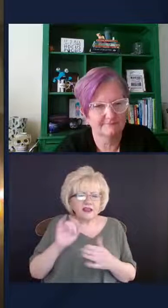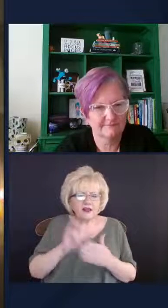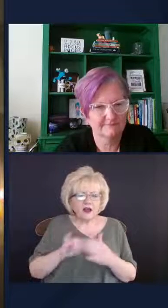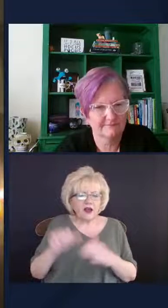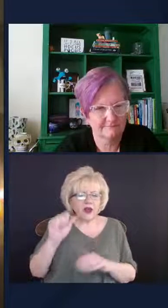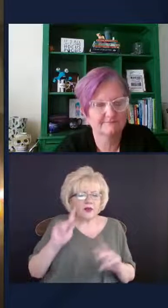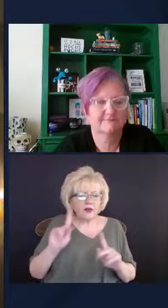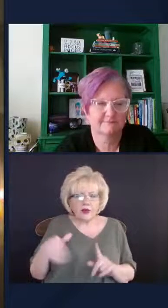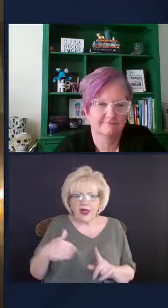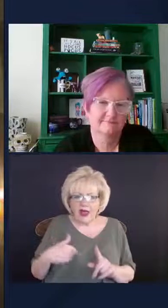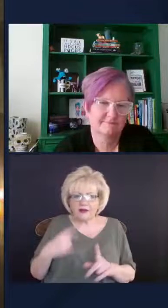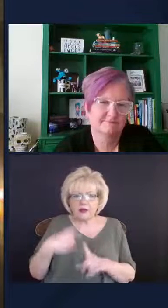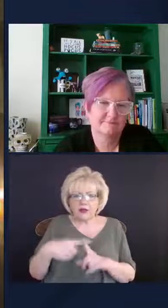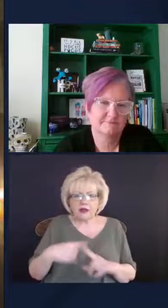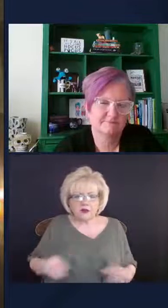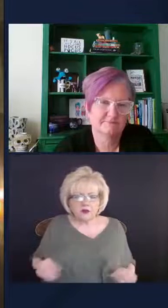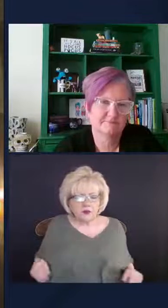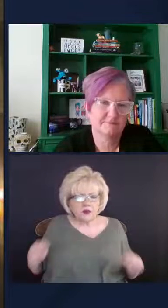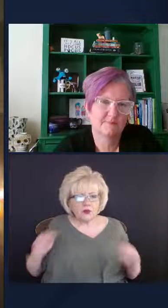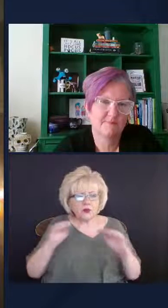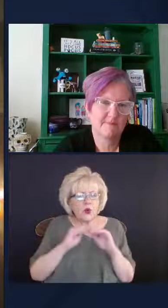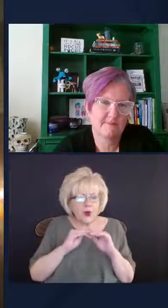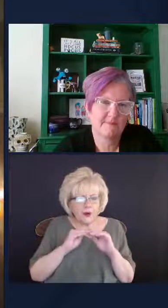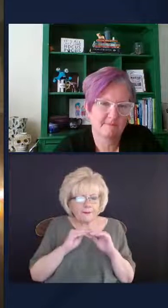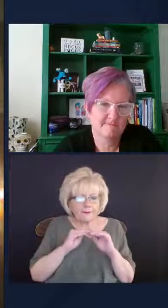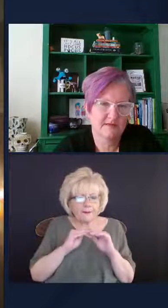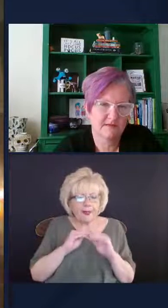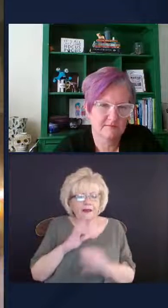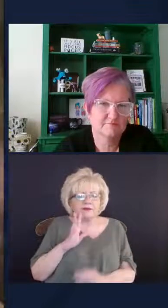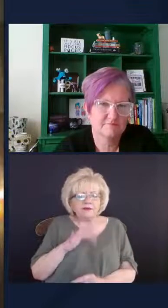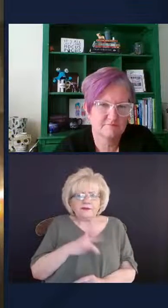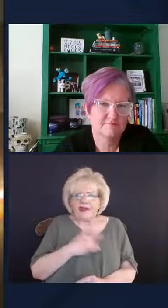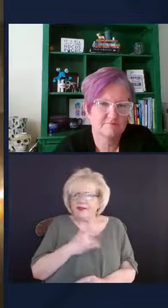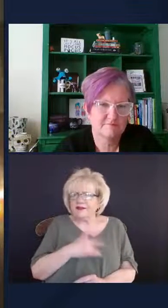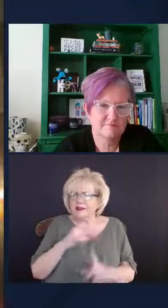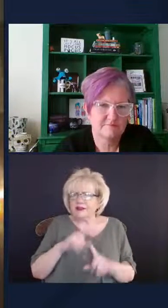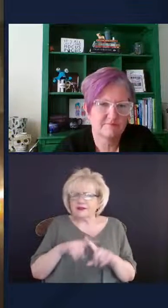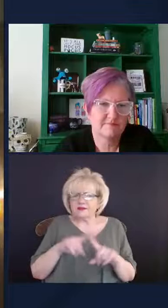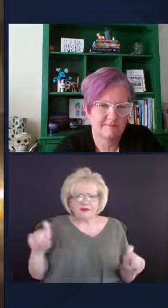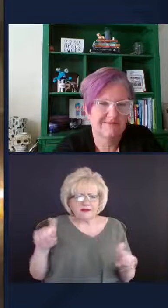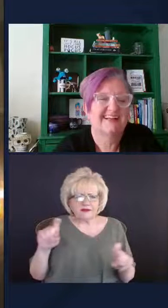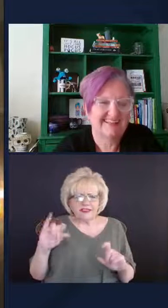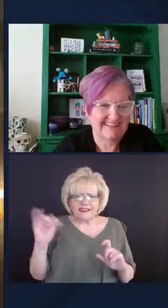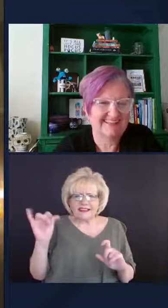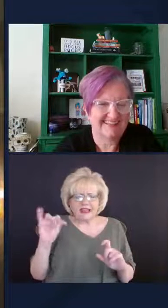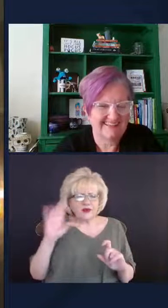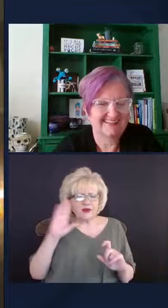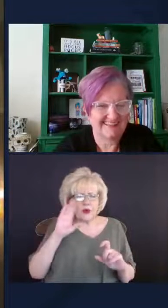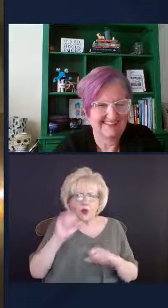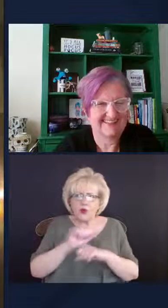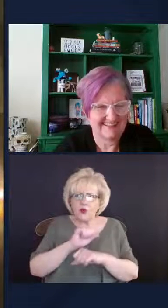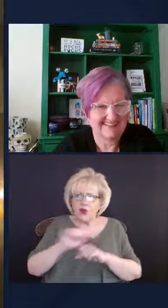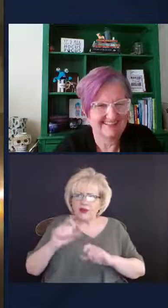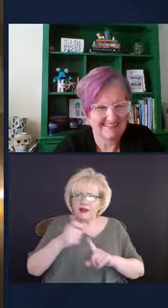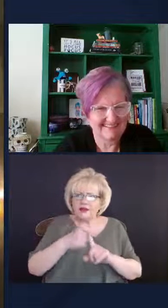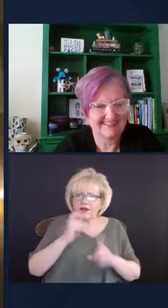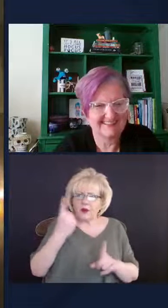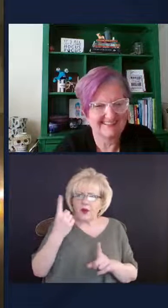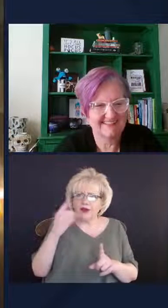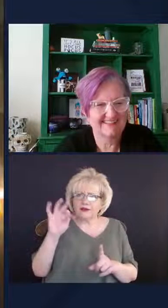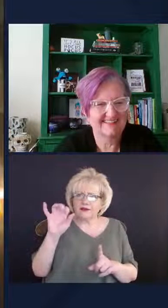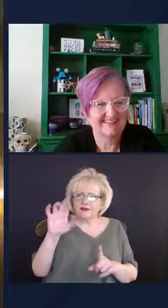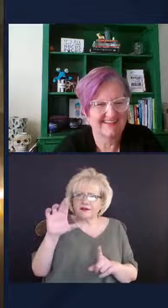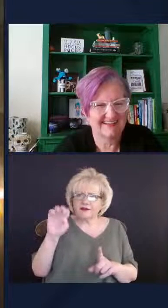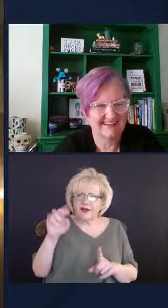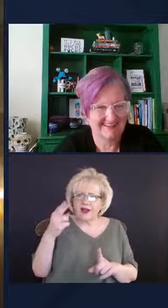and more. So yeah, it feels like it's all at once. It feels like drinking out of a fire hose. Whenever people ask me that question, I'm like, which